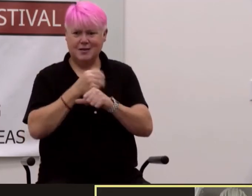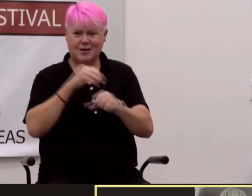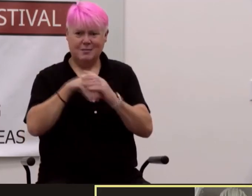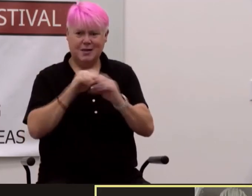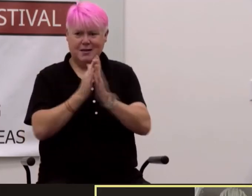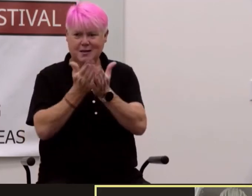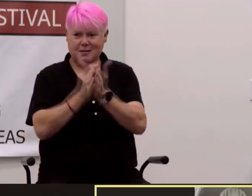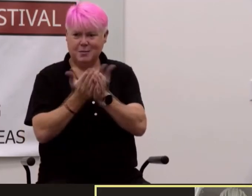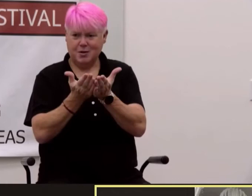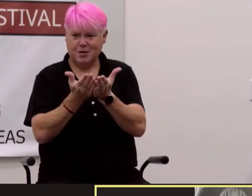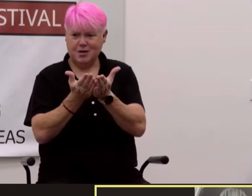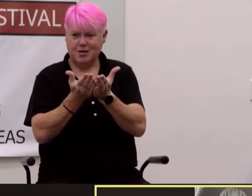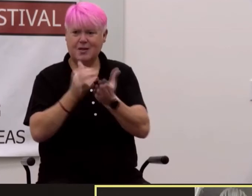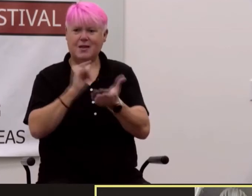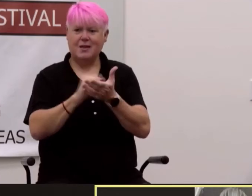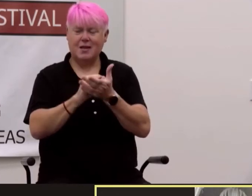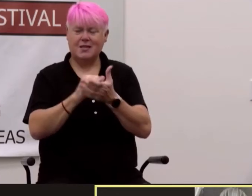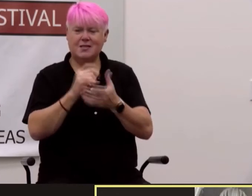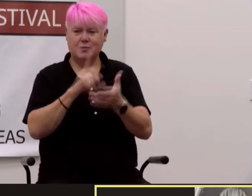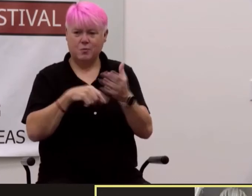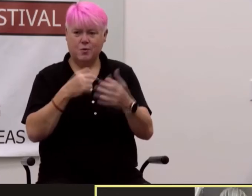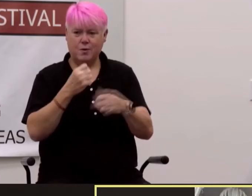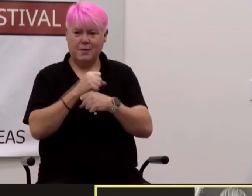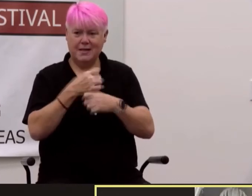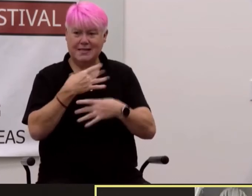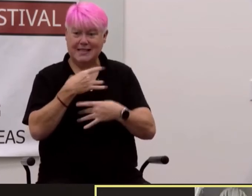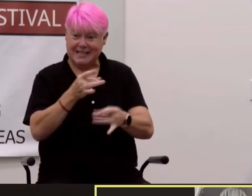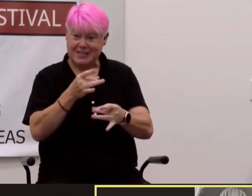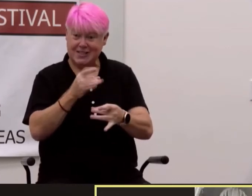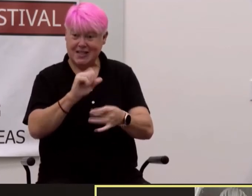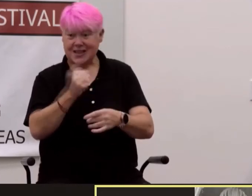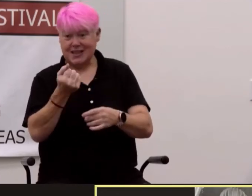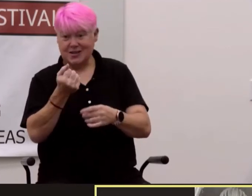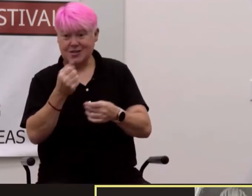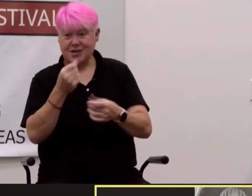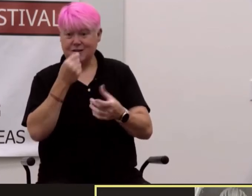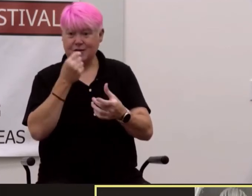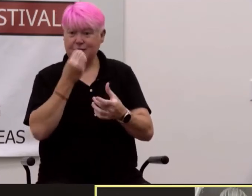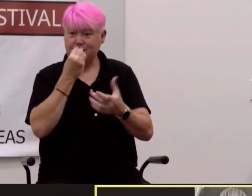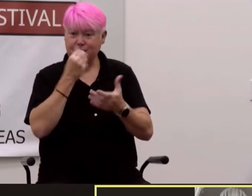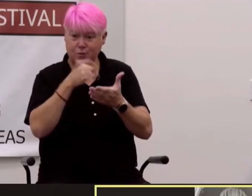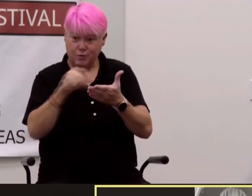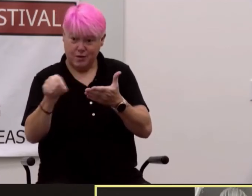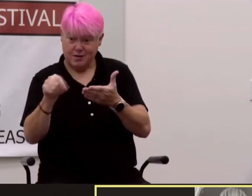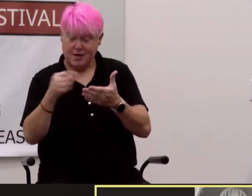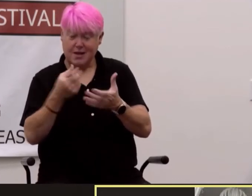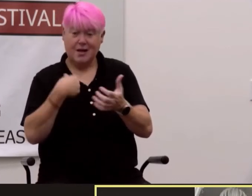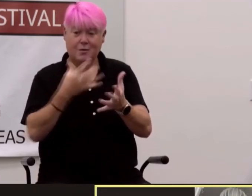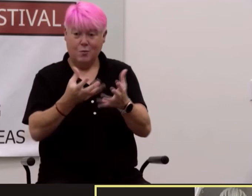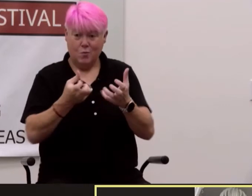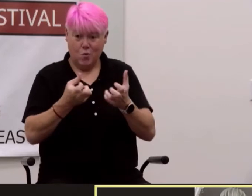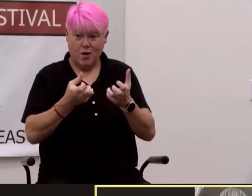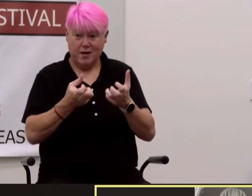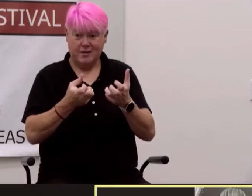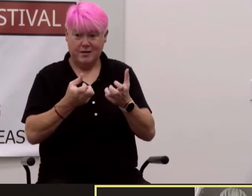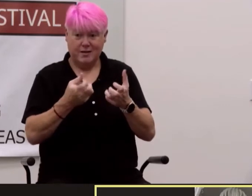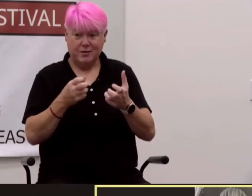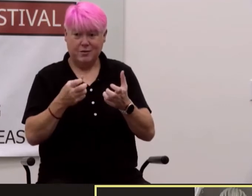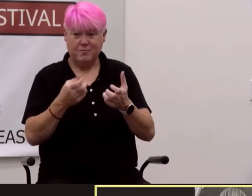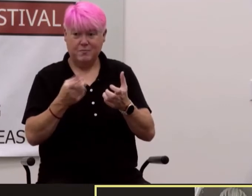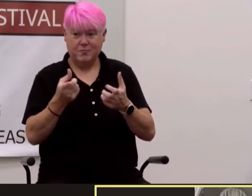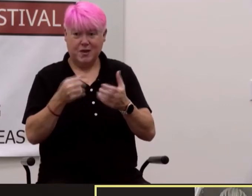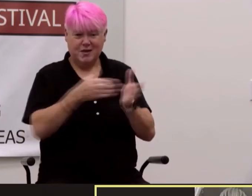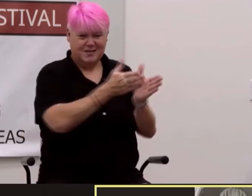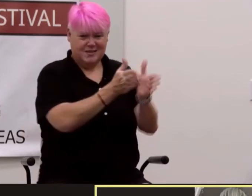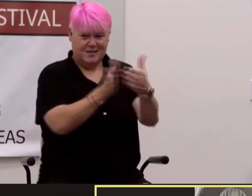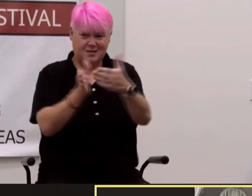that's exactly what makes it interesting, because there's other recipes I wanted to do, and you steered me in